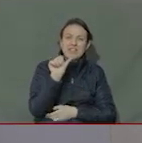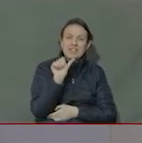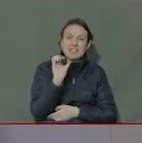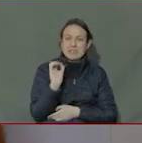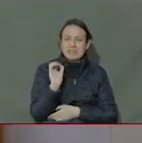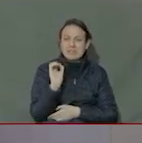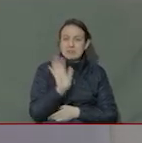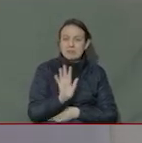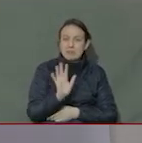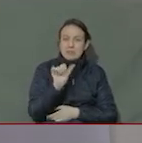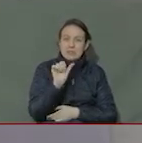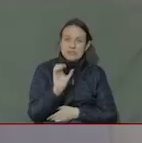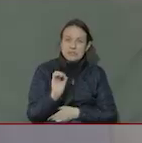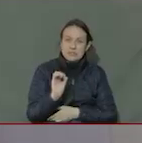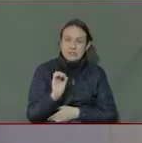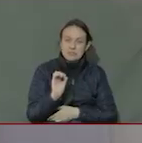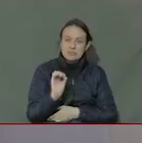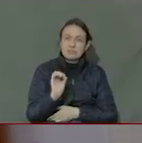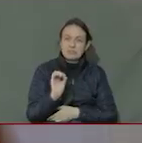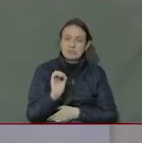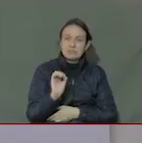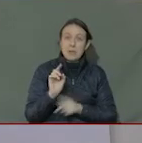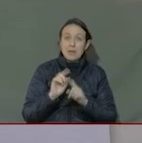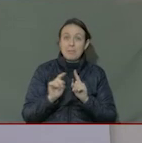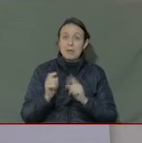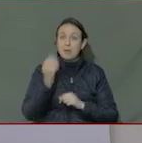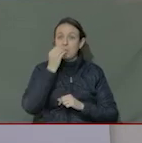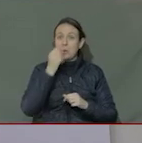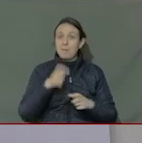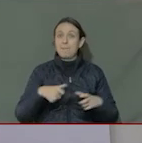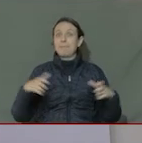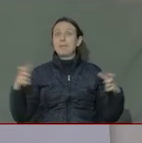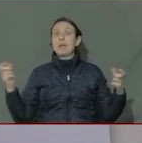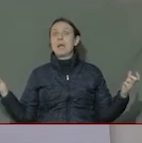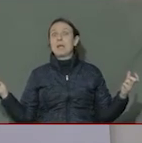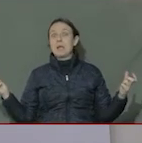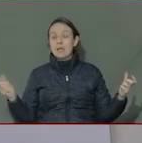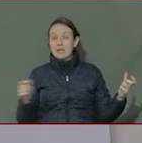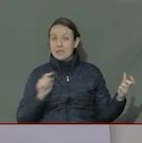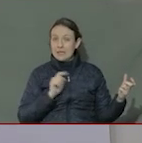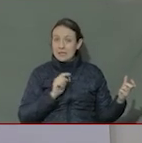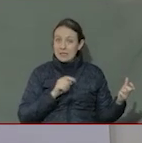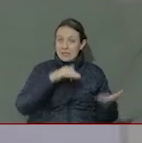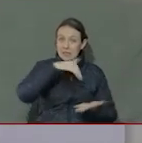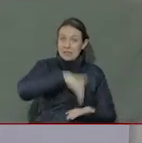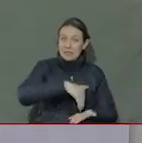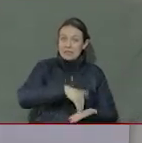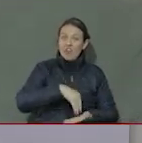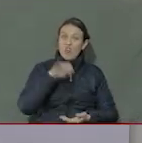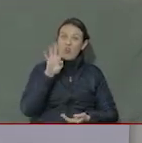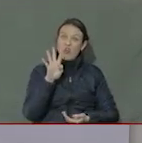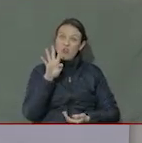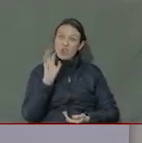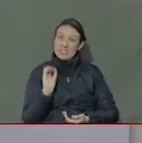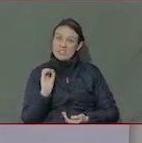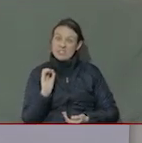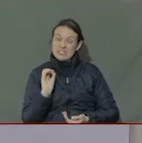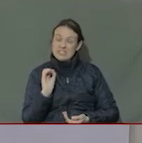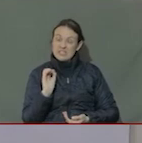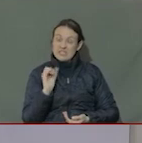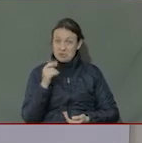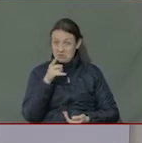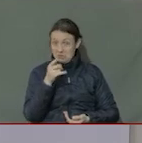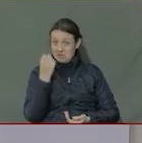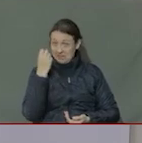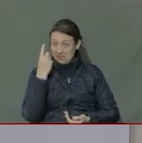it? Look here at 60. But the person who has large meals, it comes down here to about 40. Now you